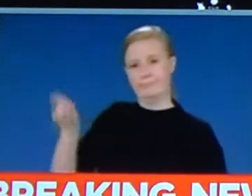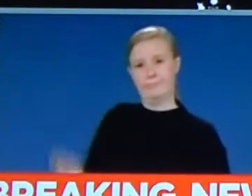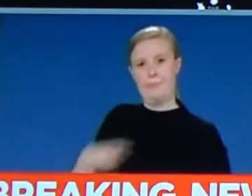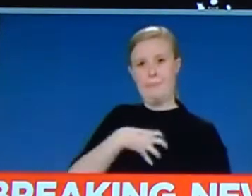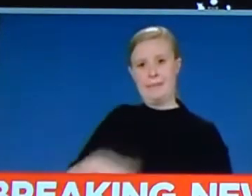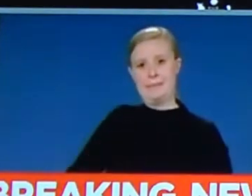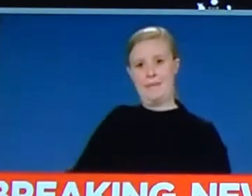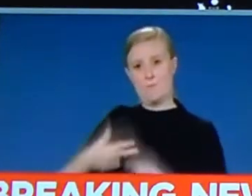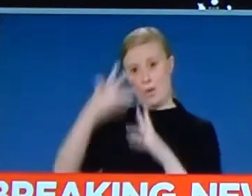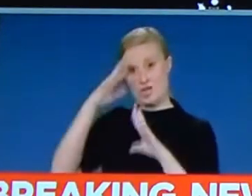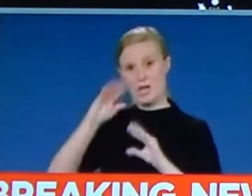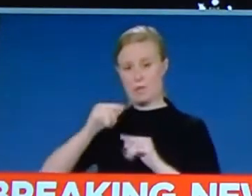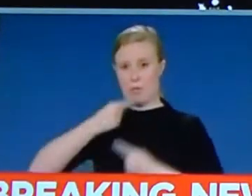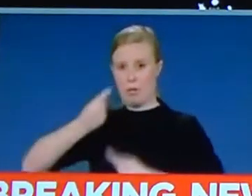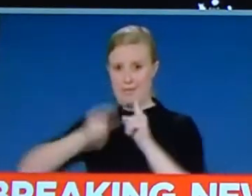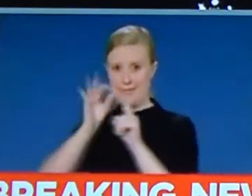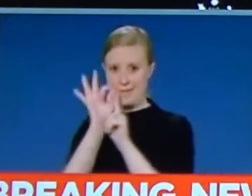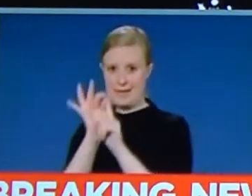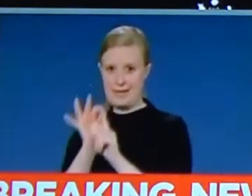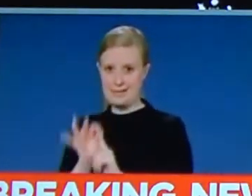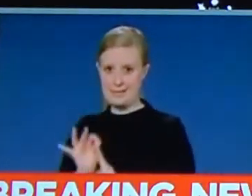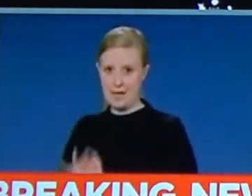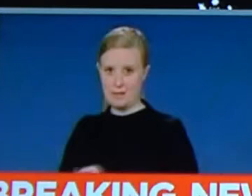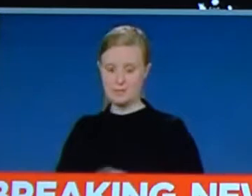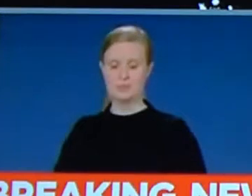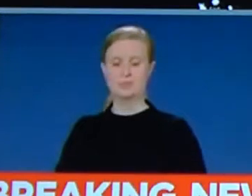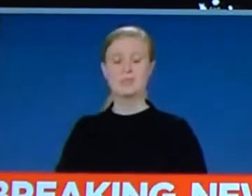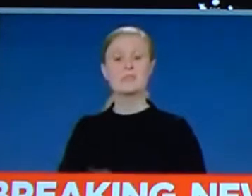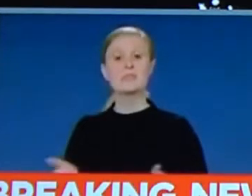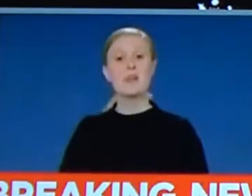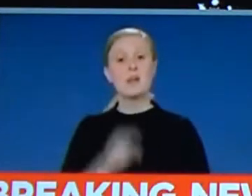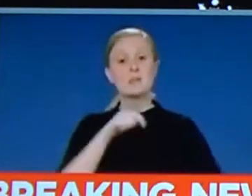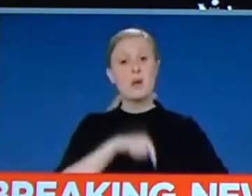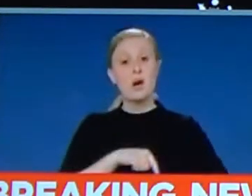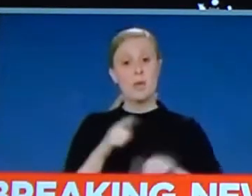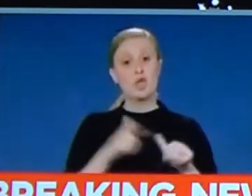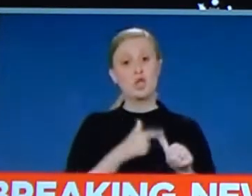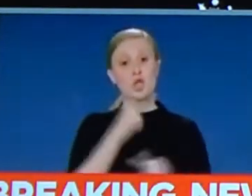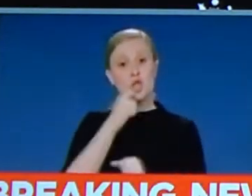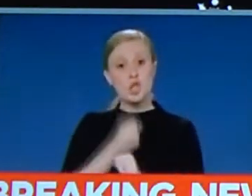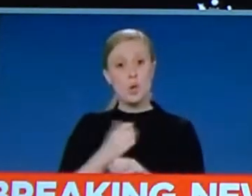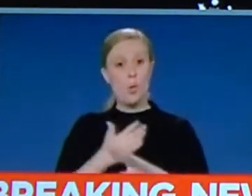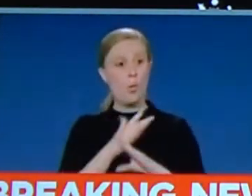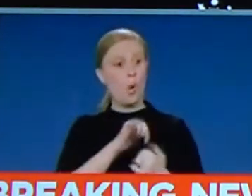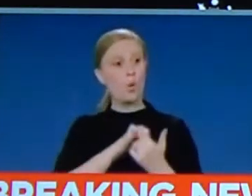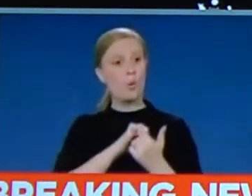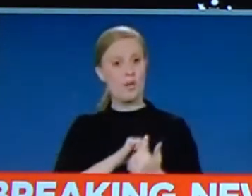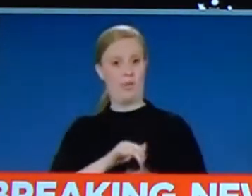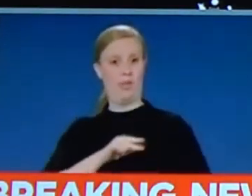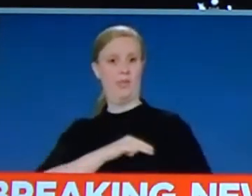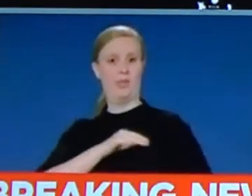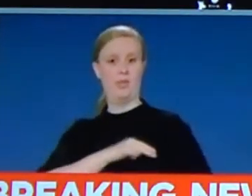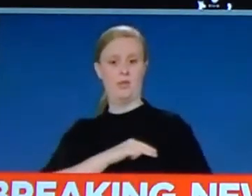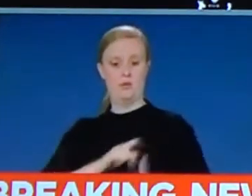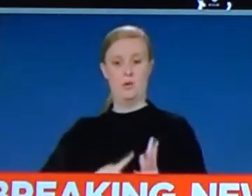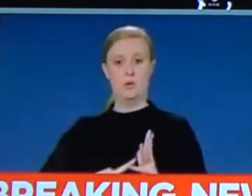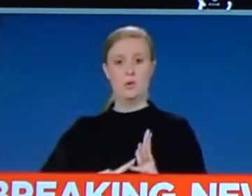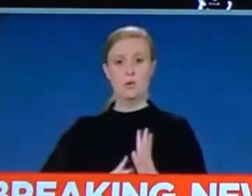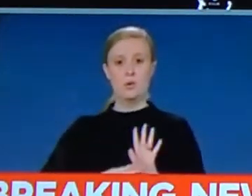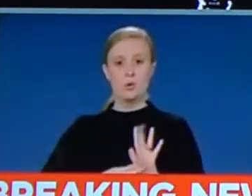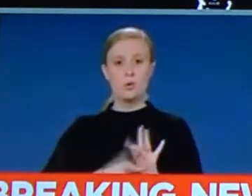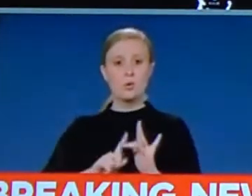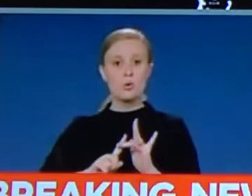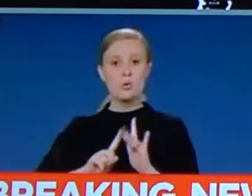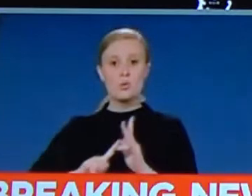the Attorney-General has been working closely with the union movement. I spoke to Sally McManus again this morning, and I want to